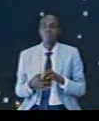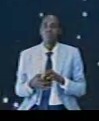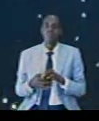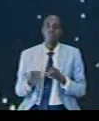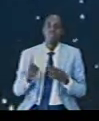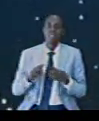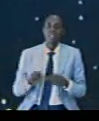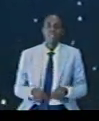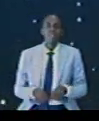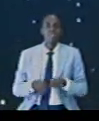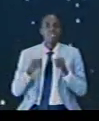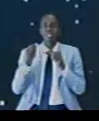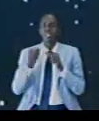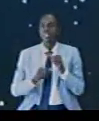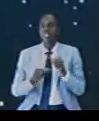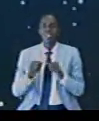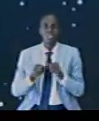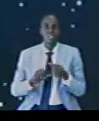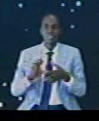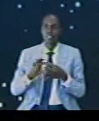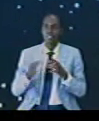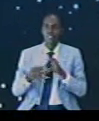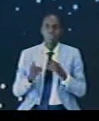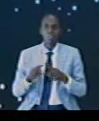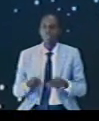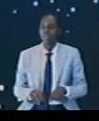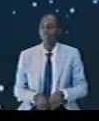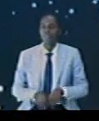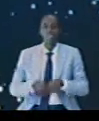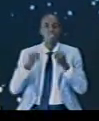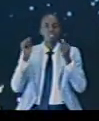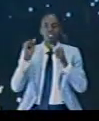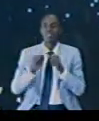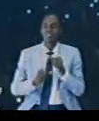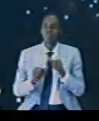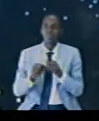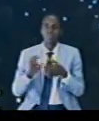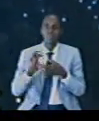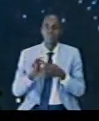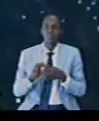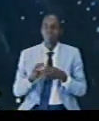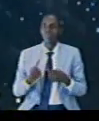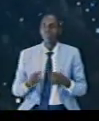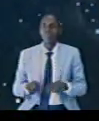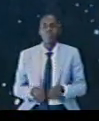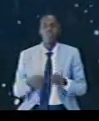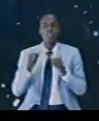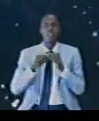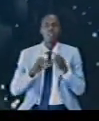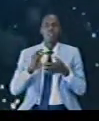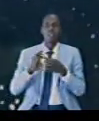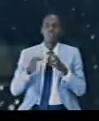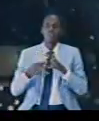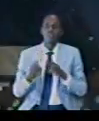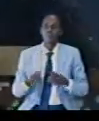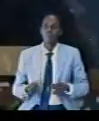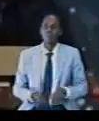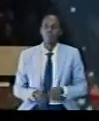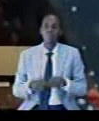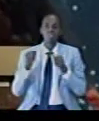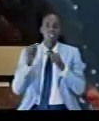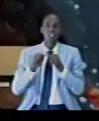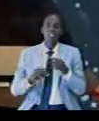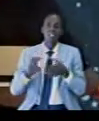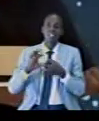To break every chain, to break every chain, break every chain, break every